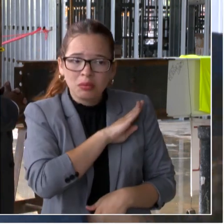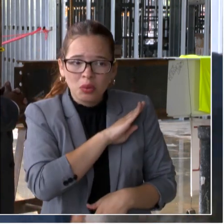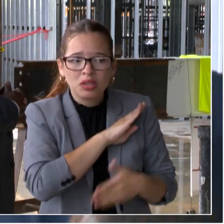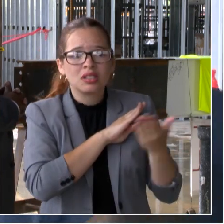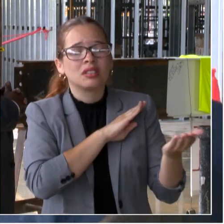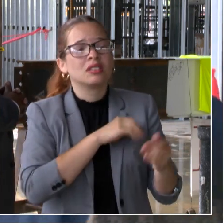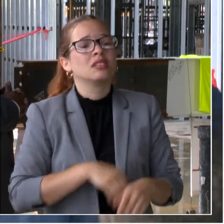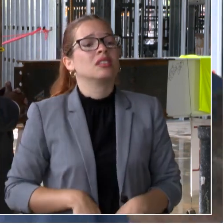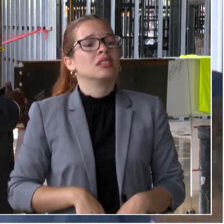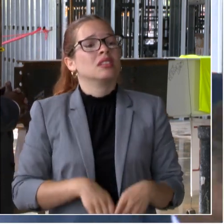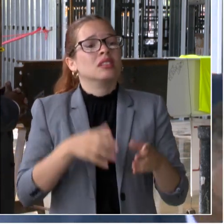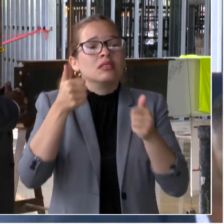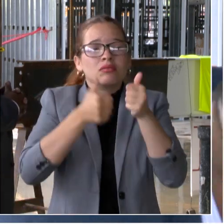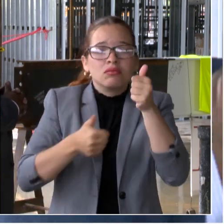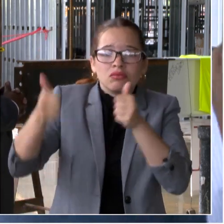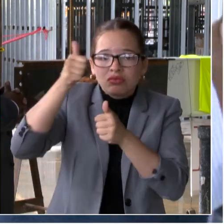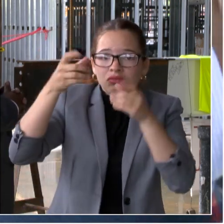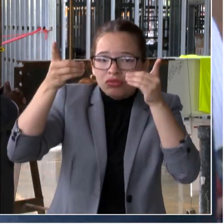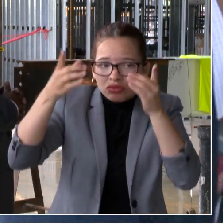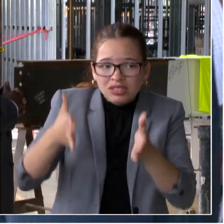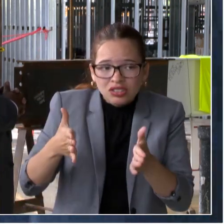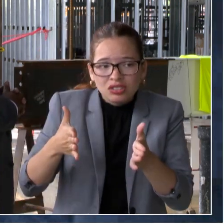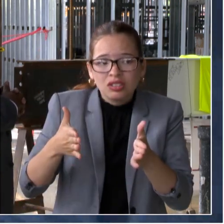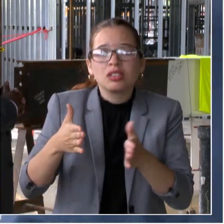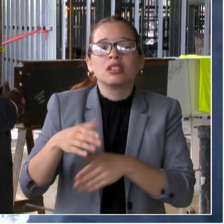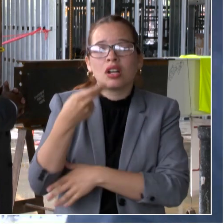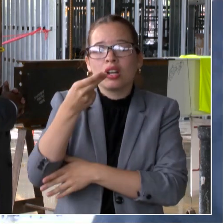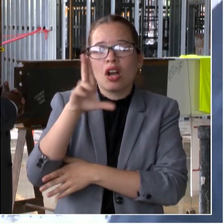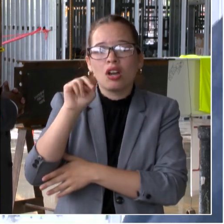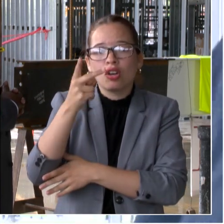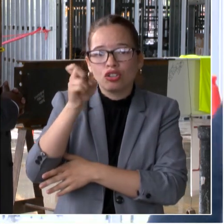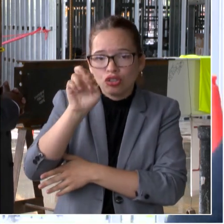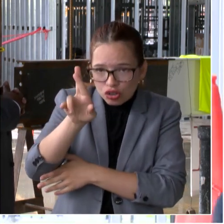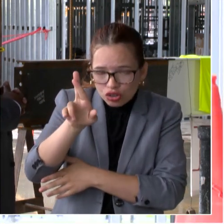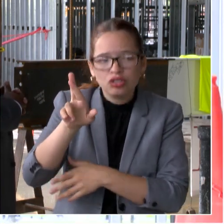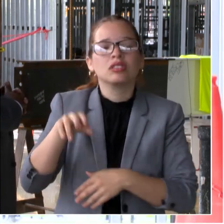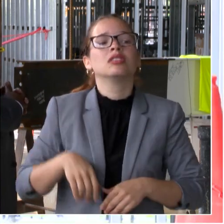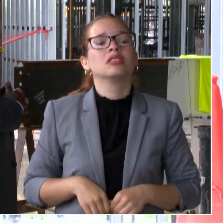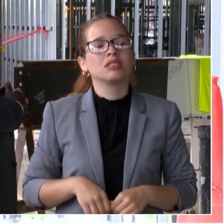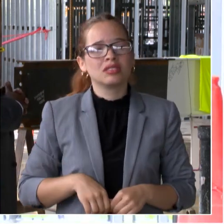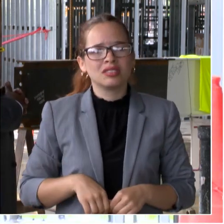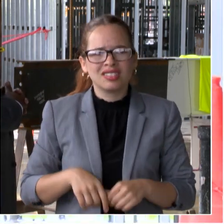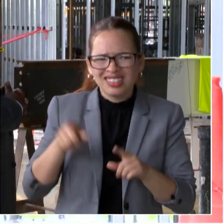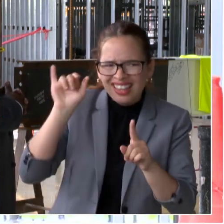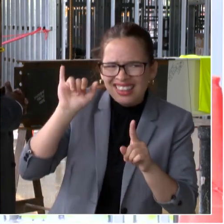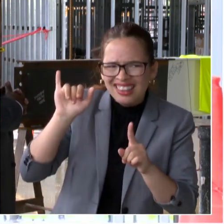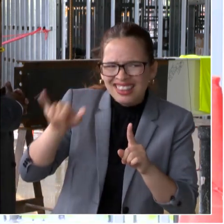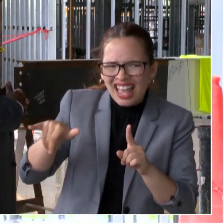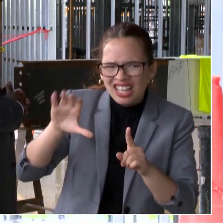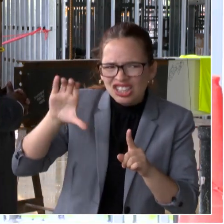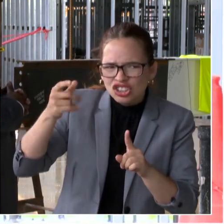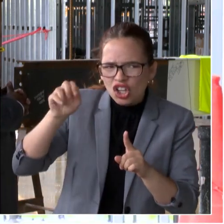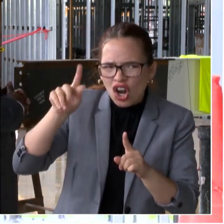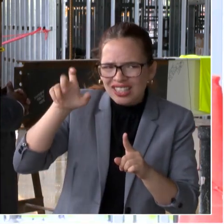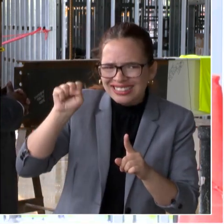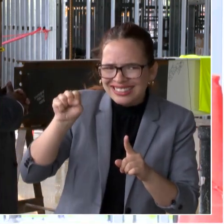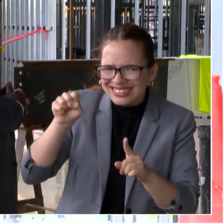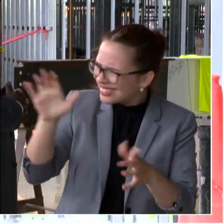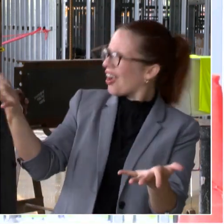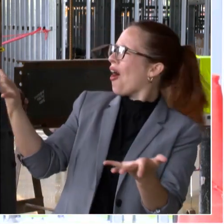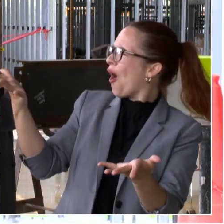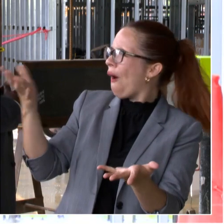In closing, I want to again thank you, Kim, for your leadership here on the project, Mayor Bowser,